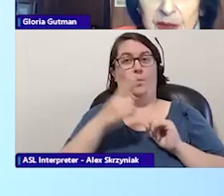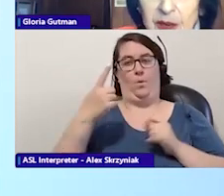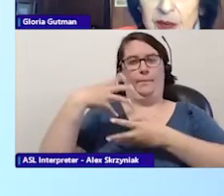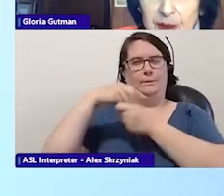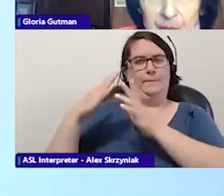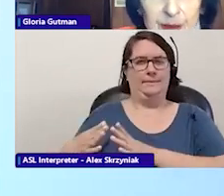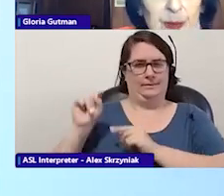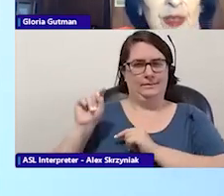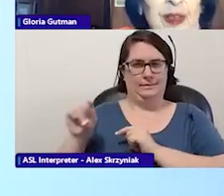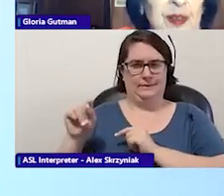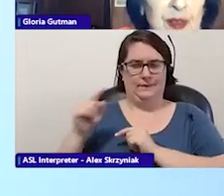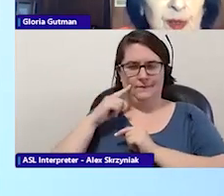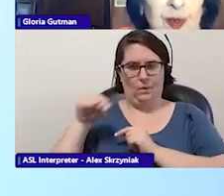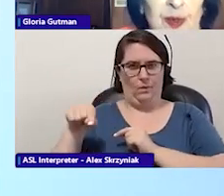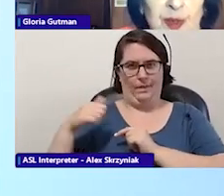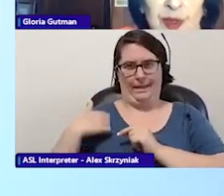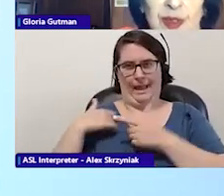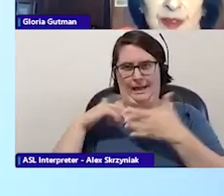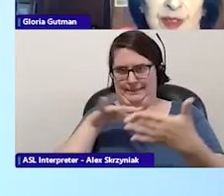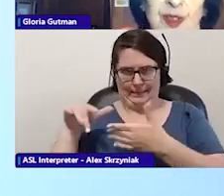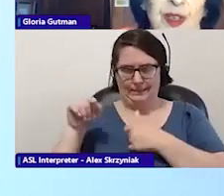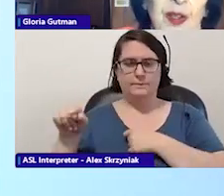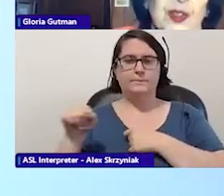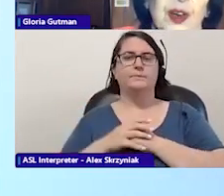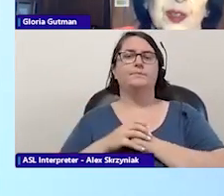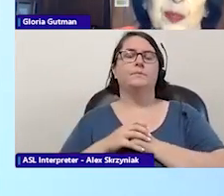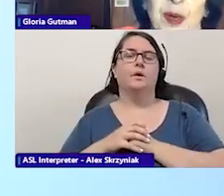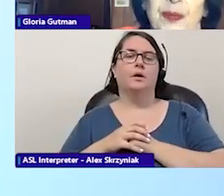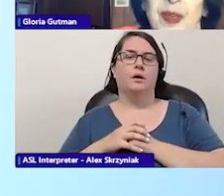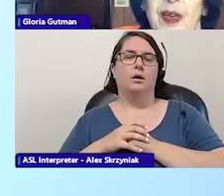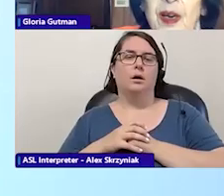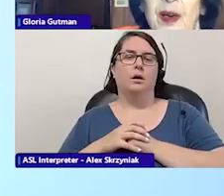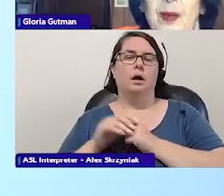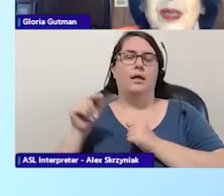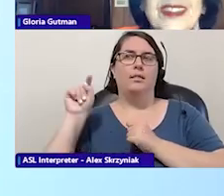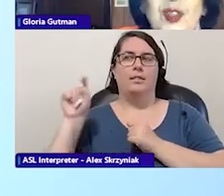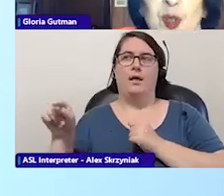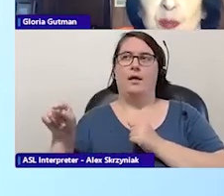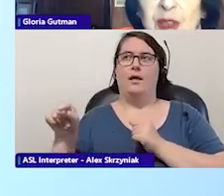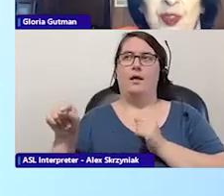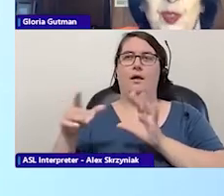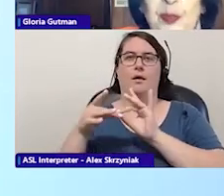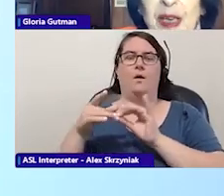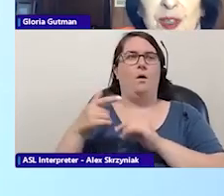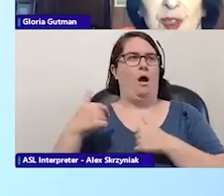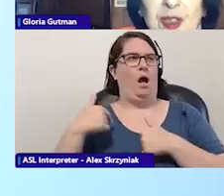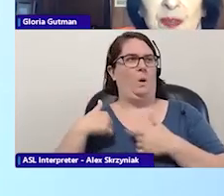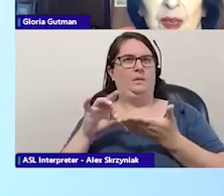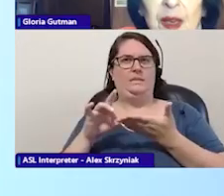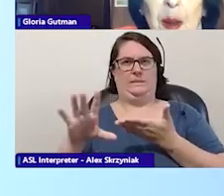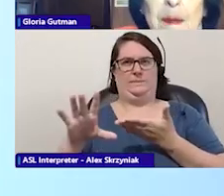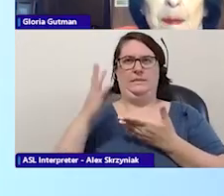the Canadian longitudinal study on aging talked about being dismissed as a